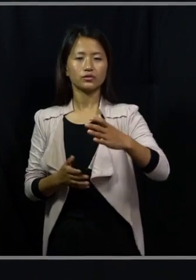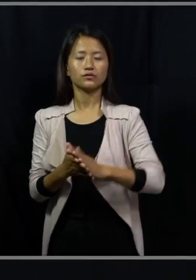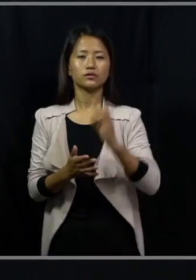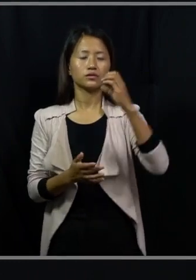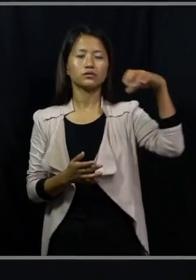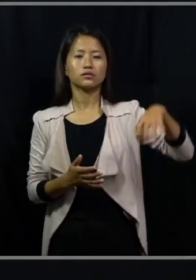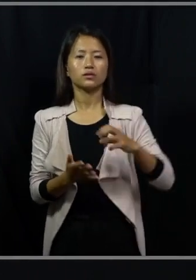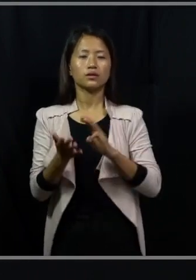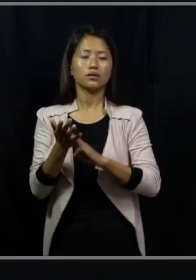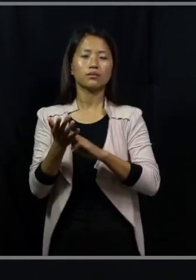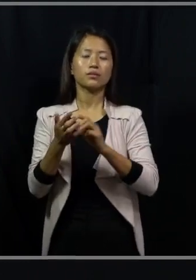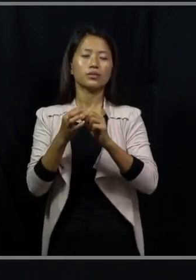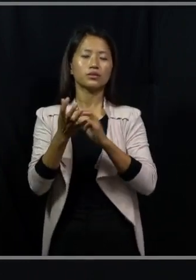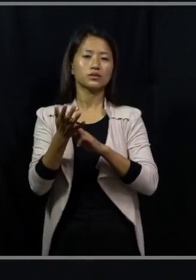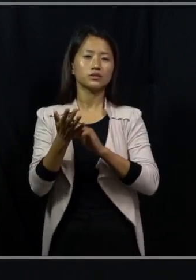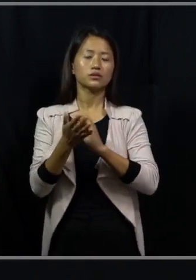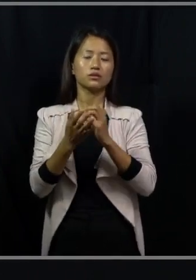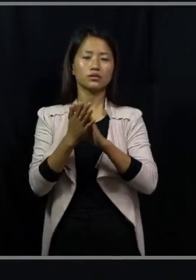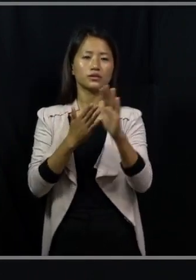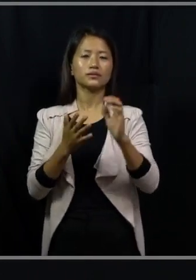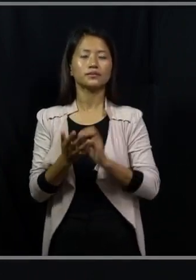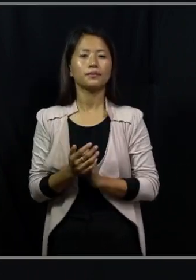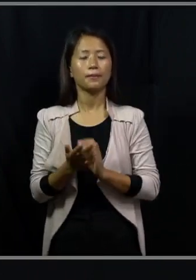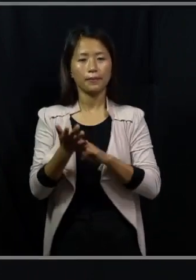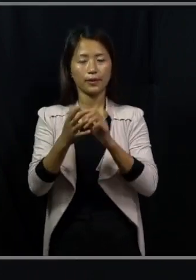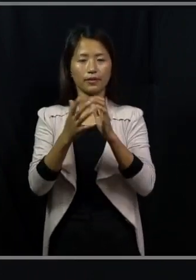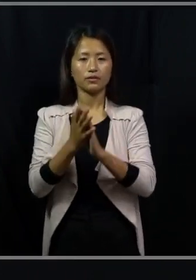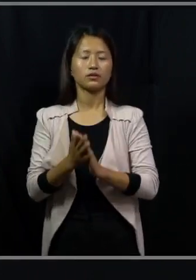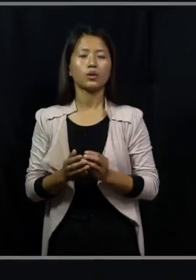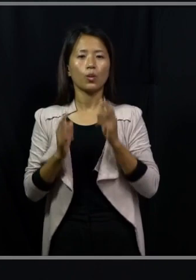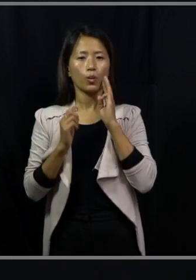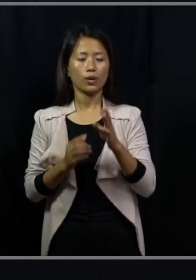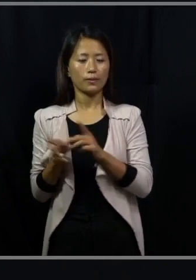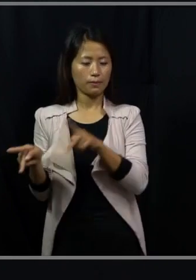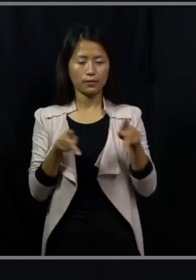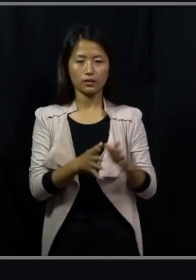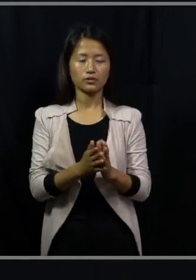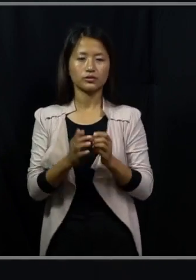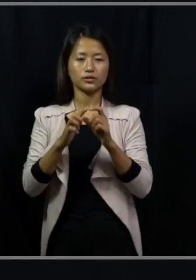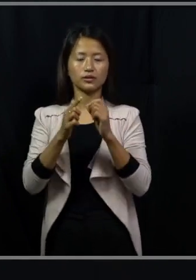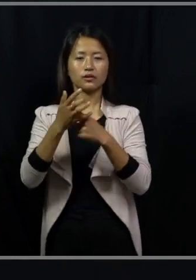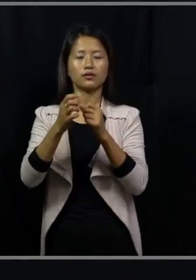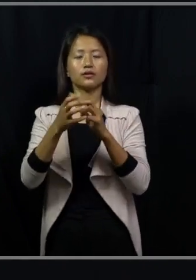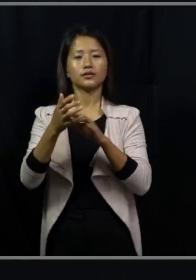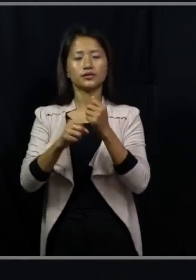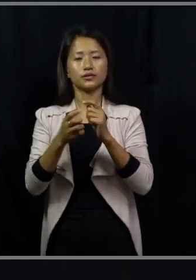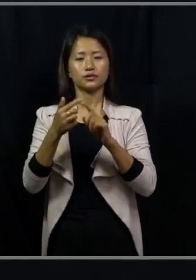the city of Mohenjo-daro is the well-planned drainage system. And the city